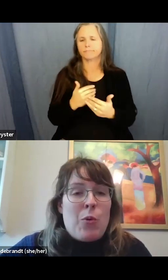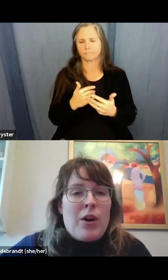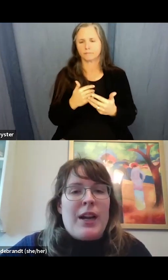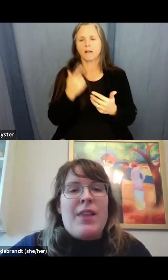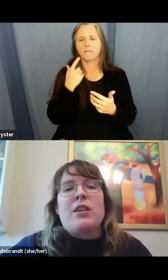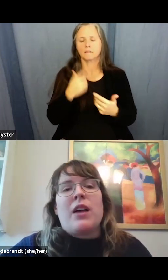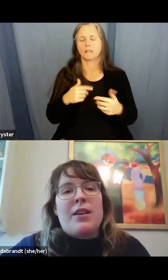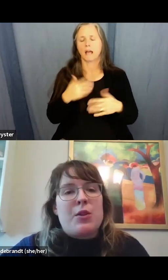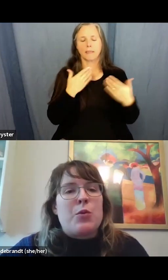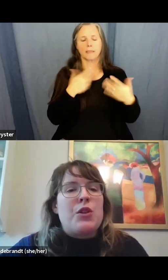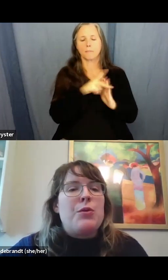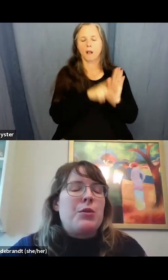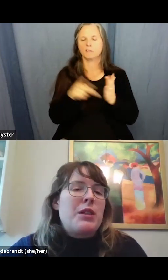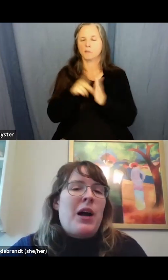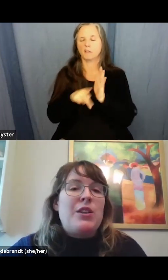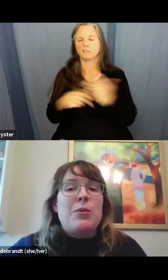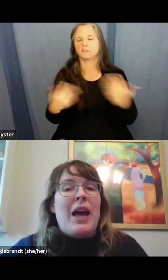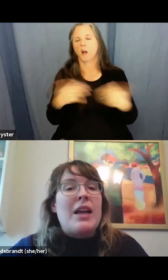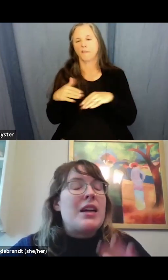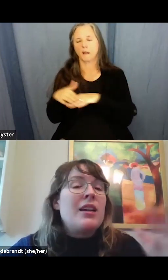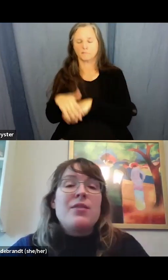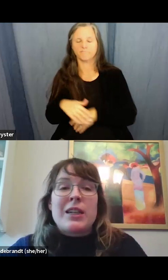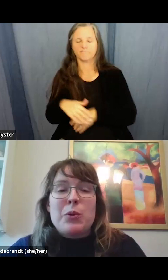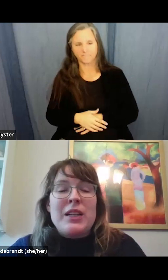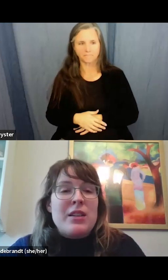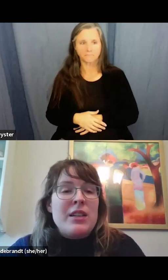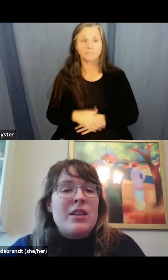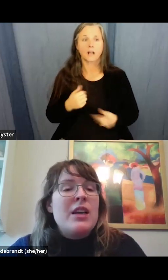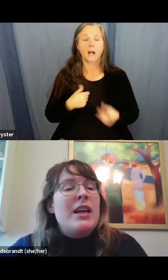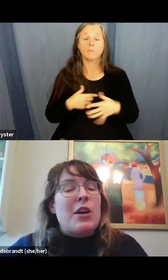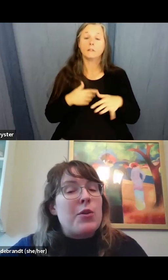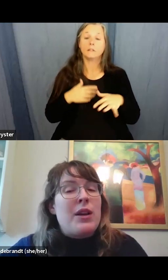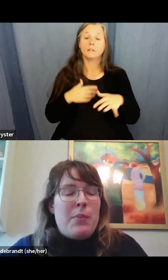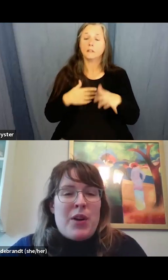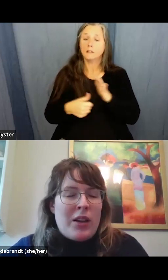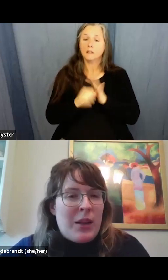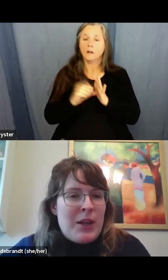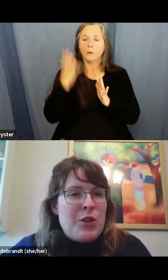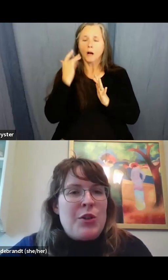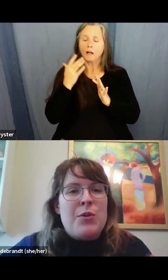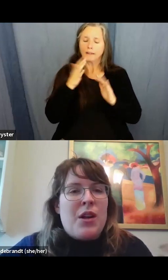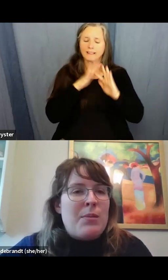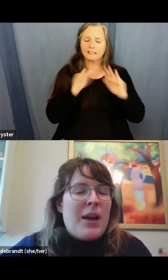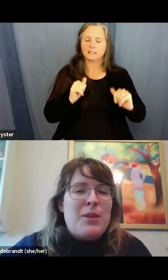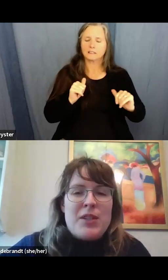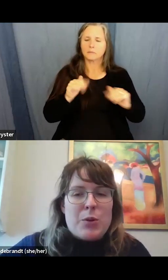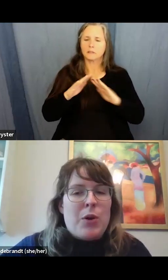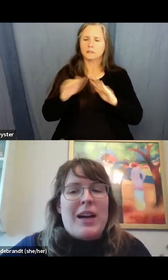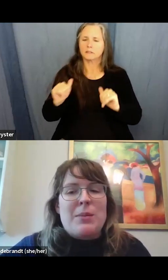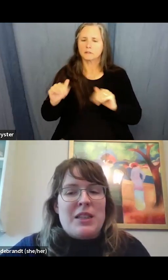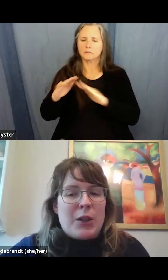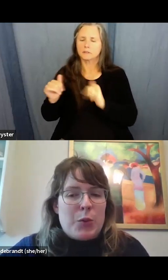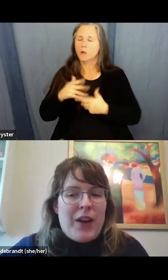here in Oregon that a lot of schools use to respond to any kind of sexual incidents, included but not limited to some types of